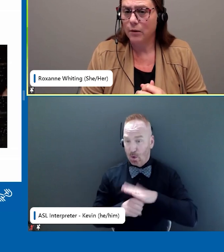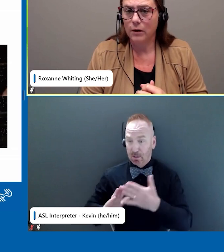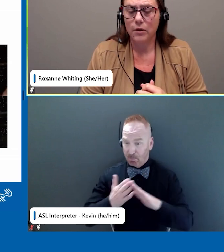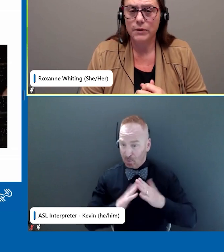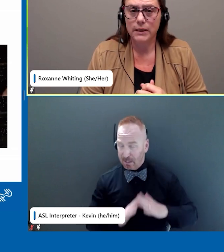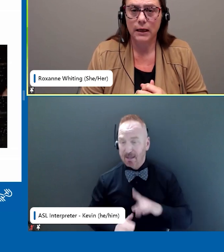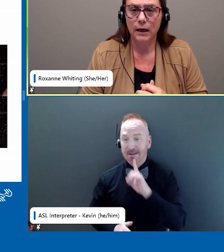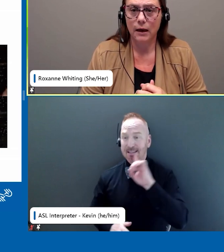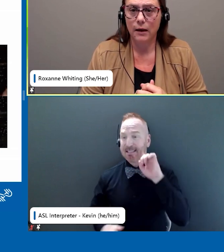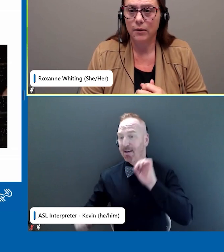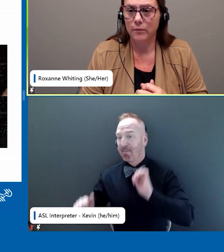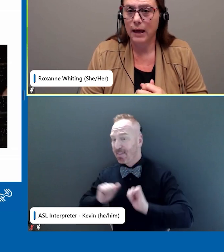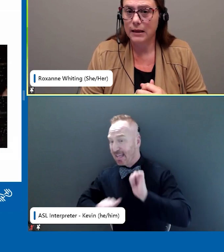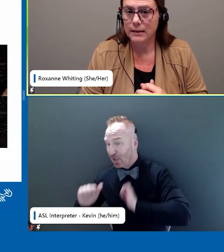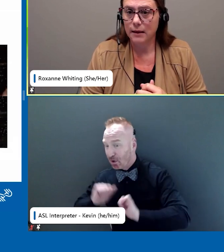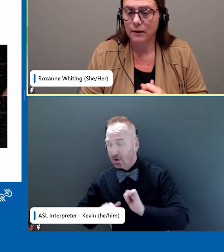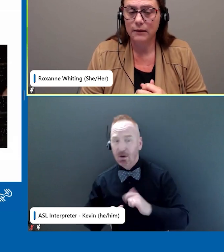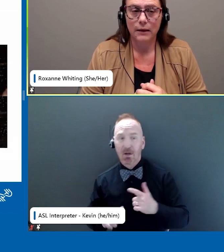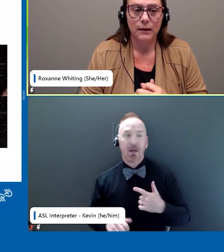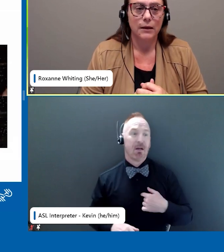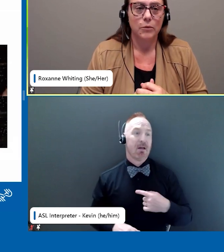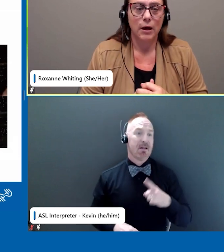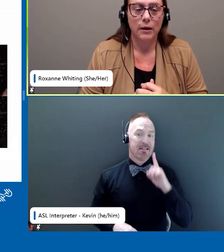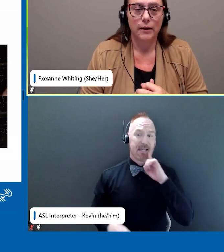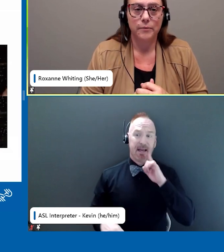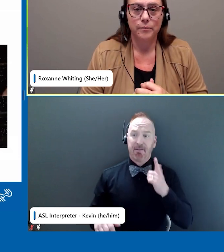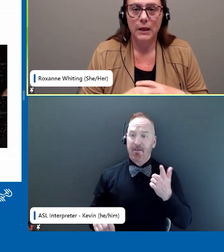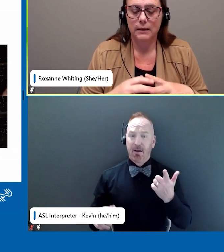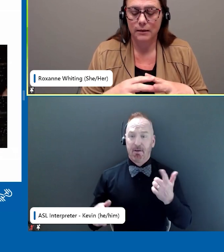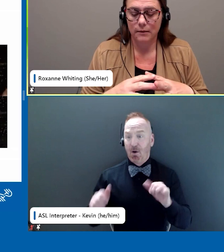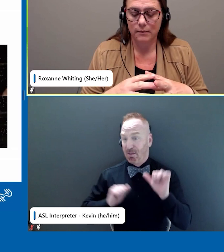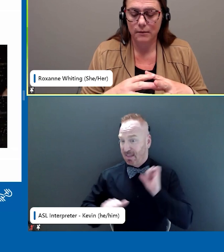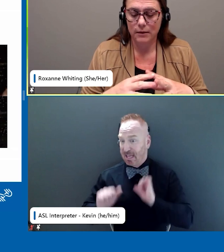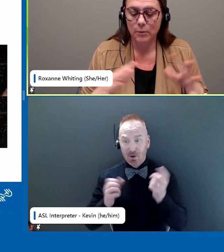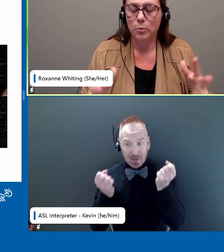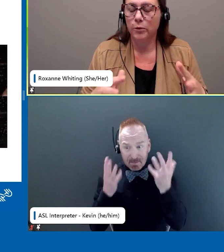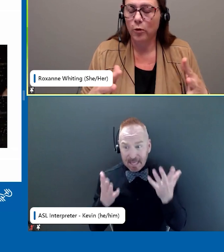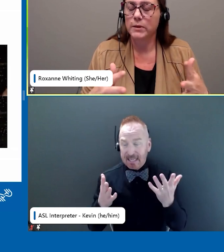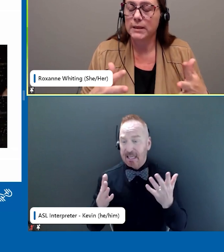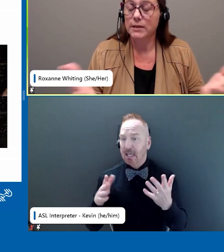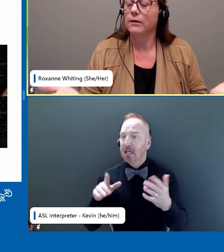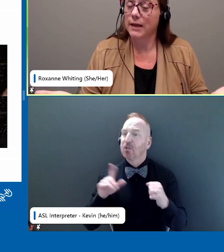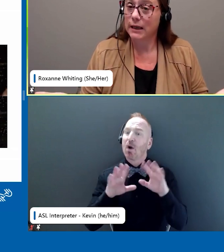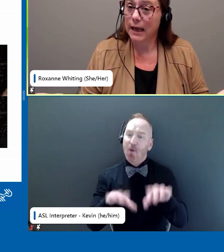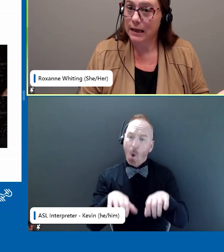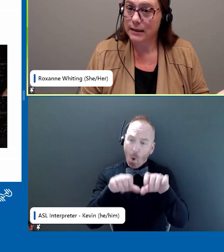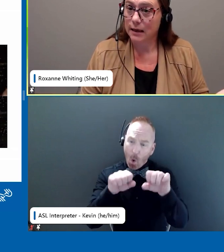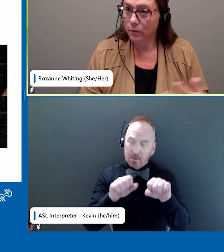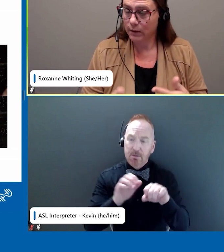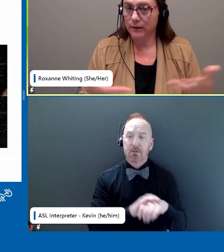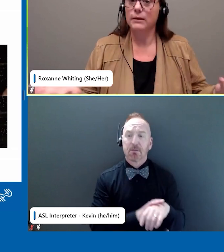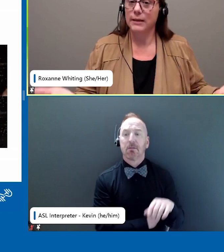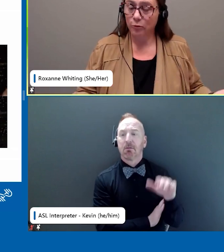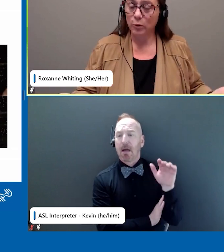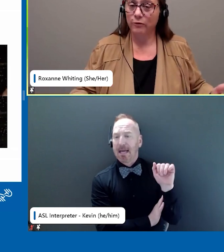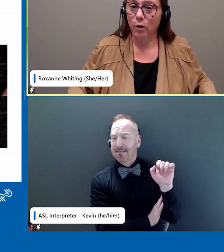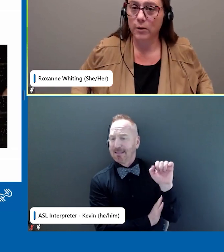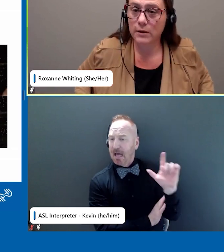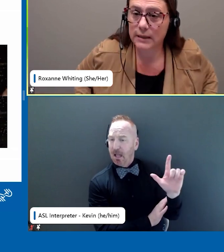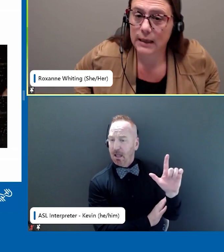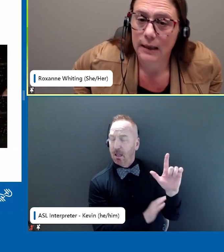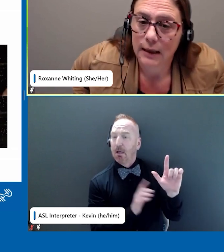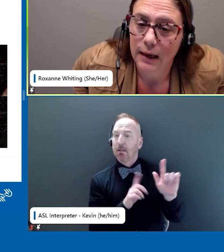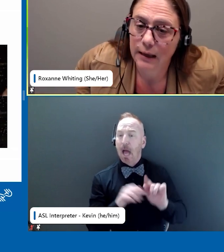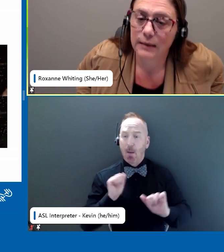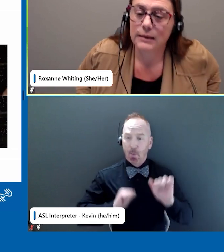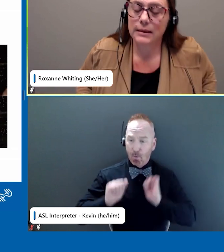theaters now are hosting ASL. Um, some of the performances are done in ASL with deaf